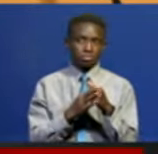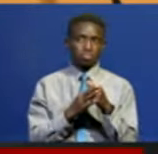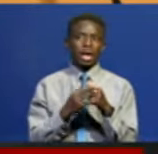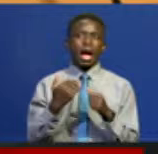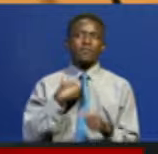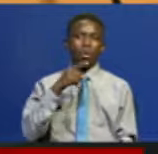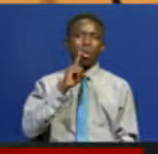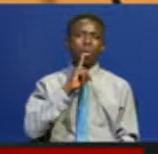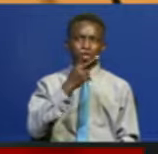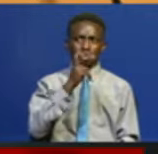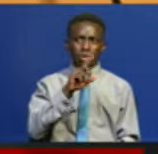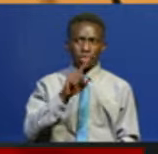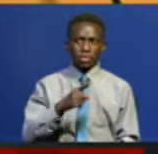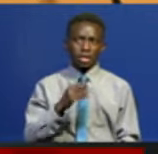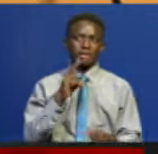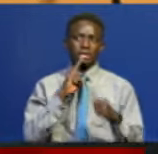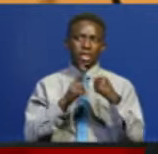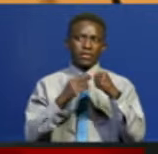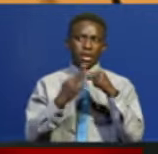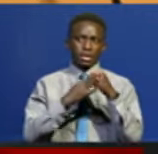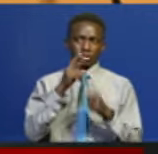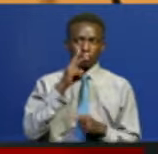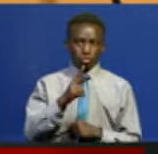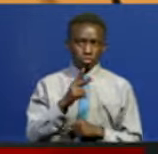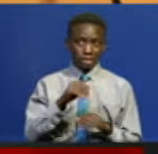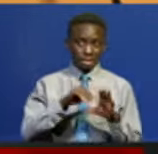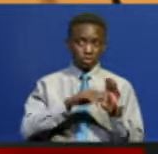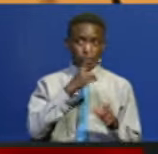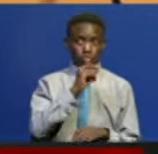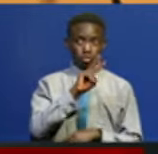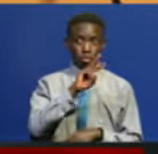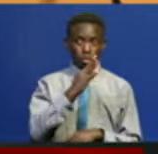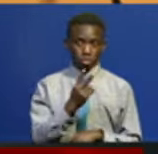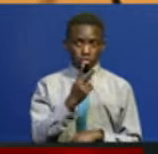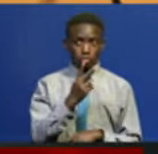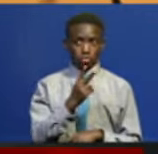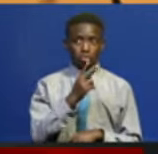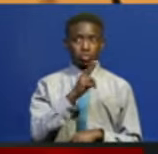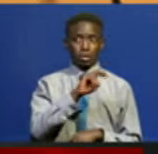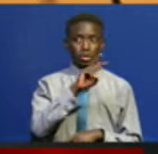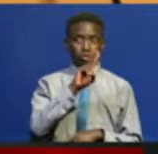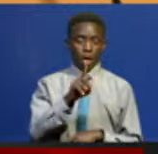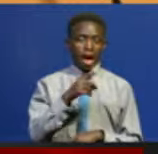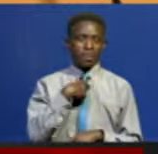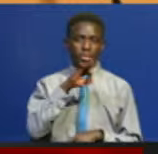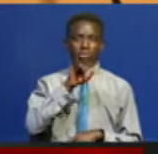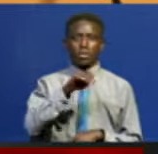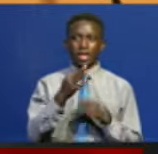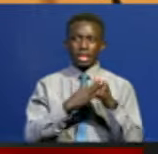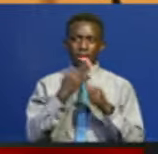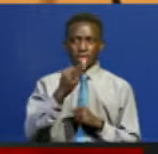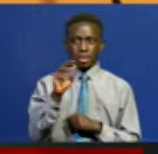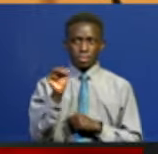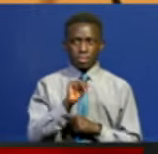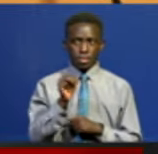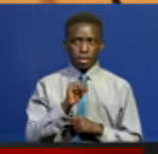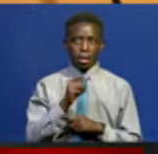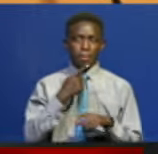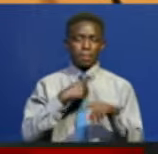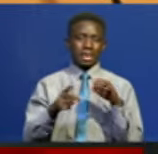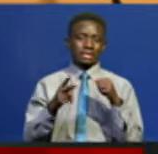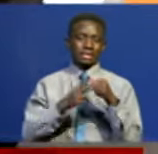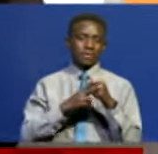120,782 reported cases. In 2021, we have 3.83 million cases with 735 reported